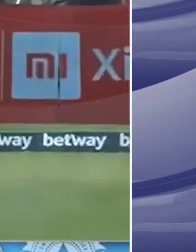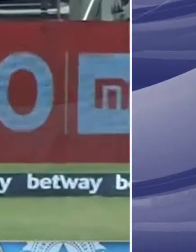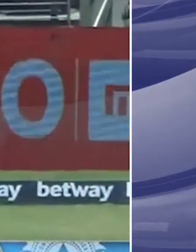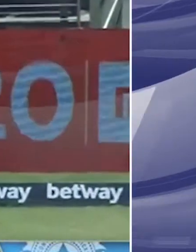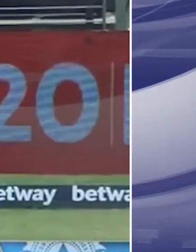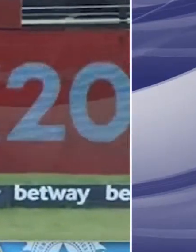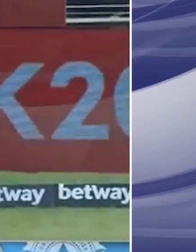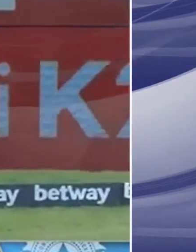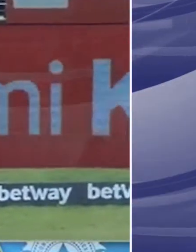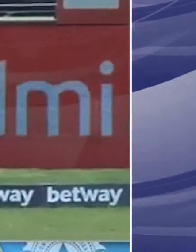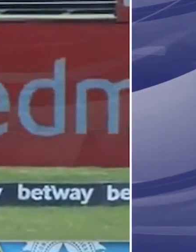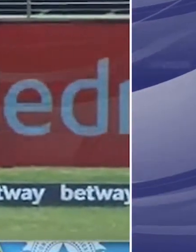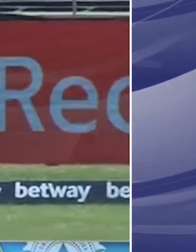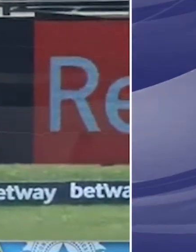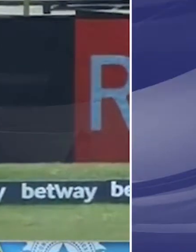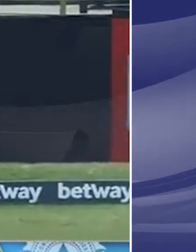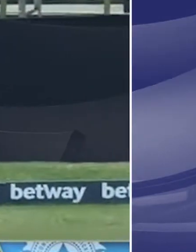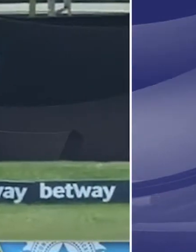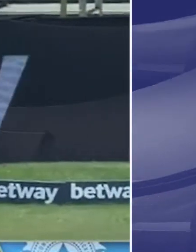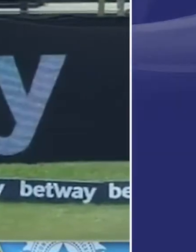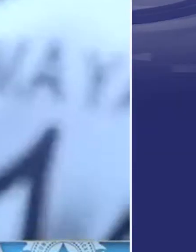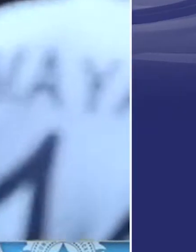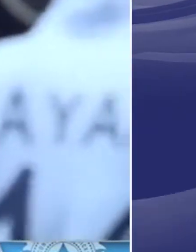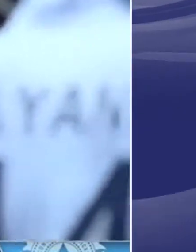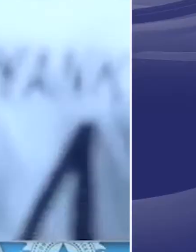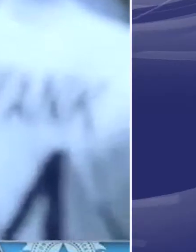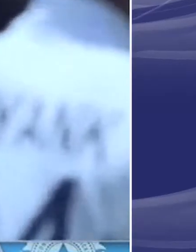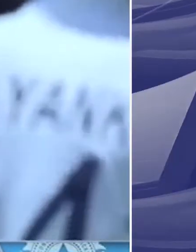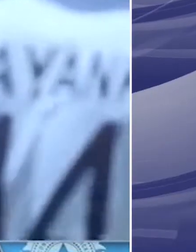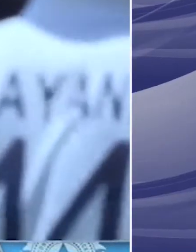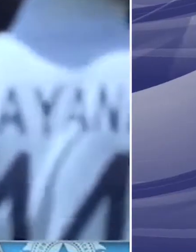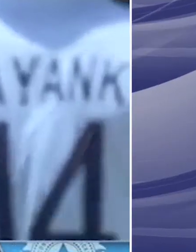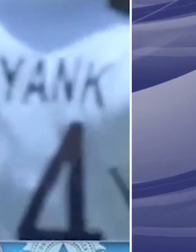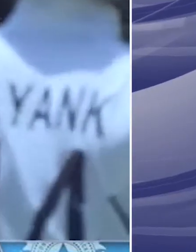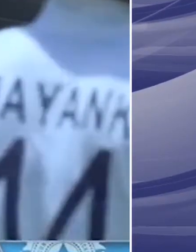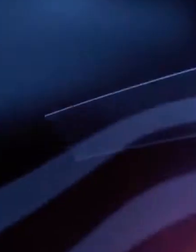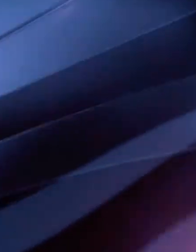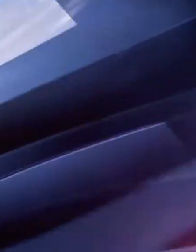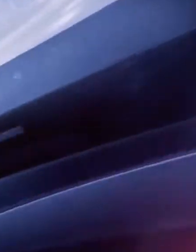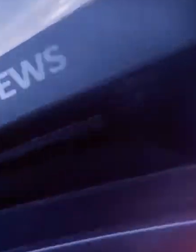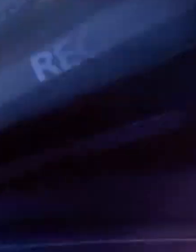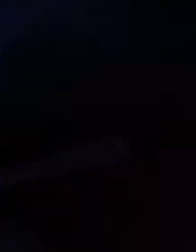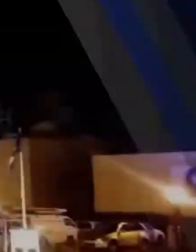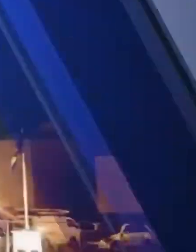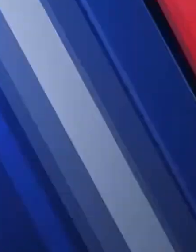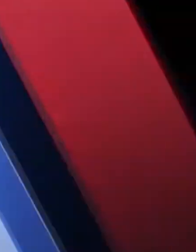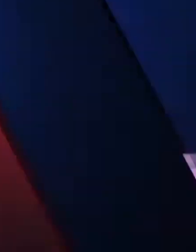Brooks confident in West Indies' top order despite poor returns in warm-up matches.